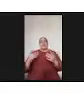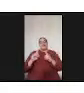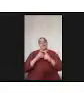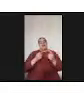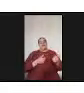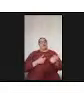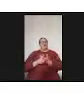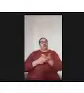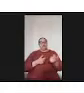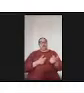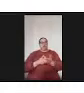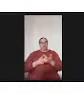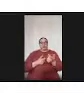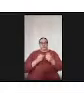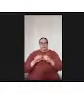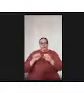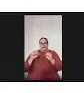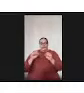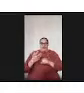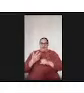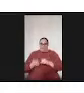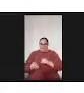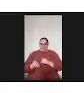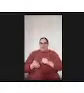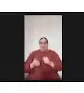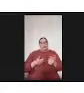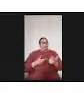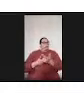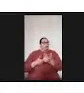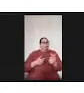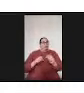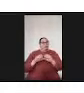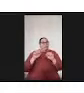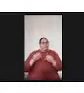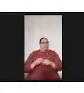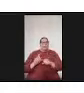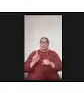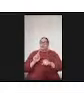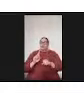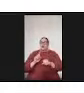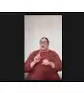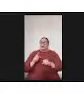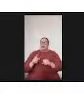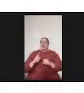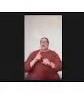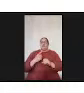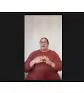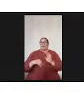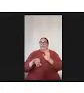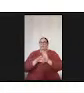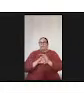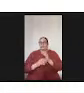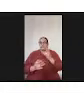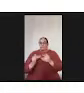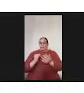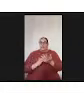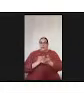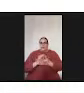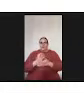extinguishing systems. Extinguishing systems, once, let's say, the fire detects the fire early, you